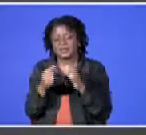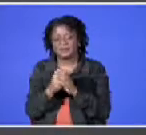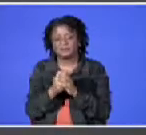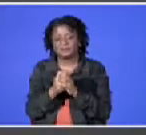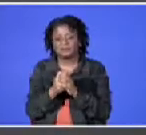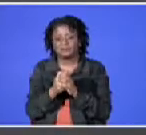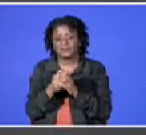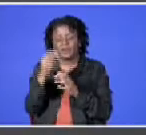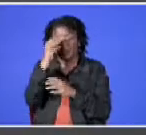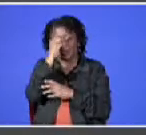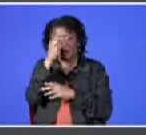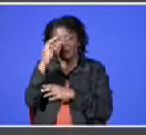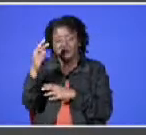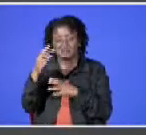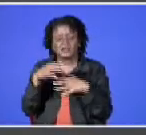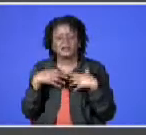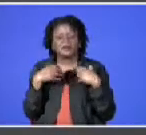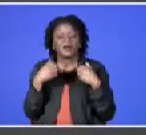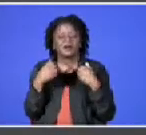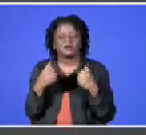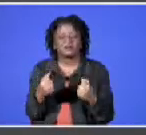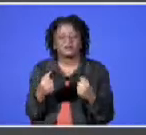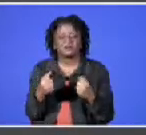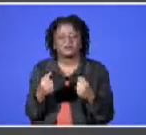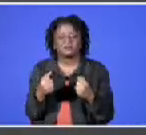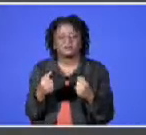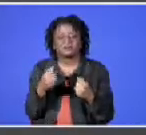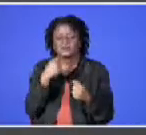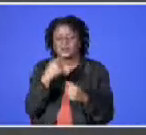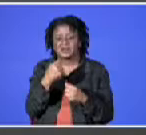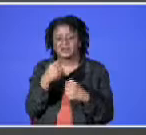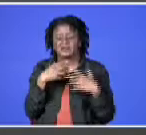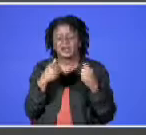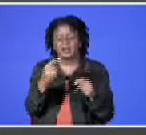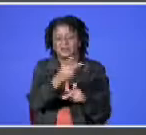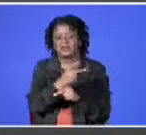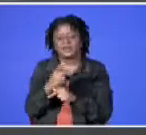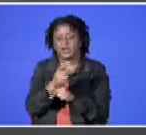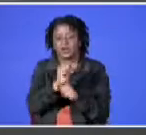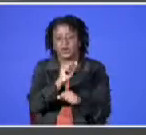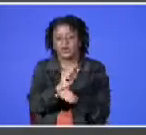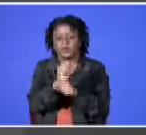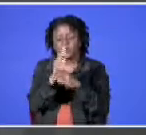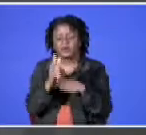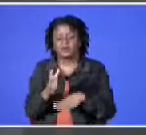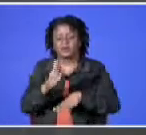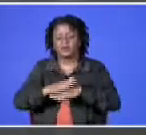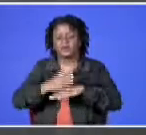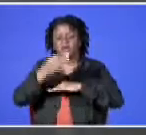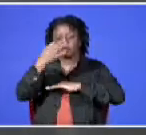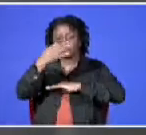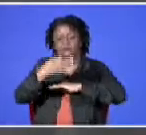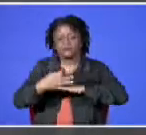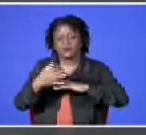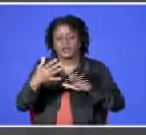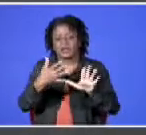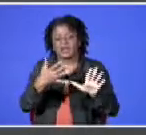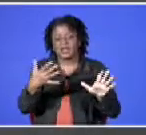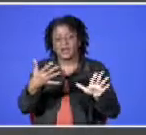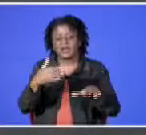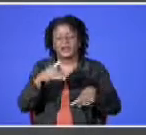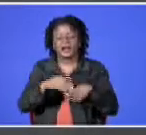Well, the Minister of Health, the Honorable Dr. Dwayne Sands, says healthcare workers on the front line of the COVID-19 fight are at the greatest risk